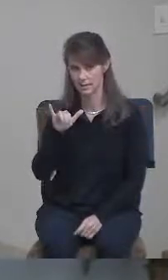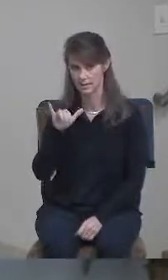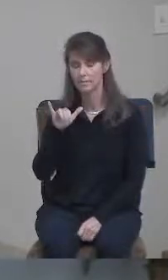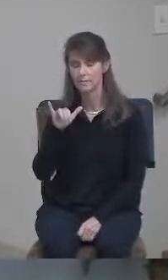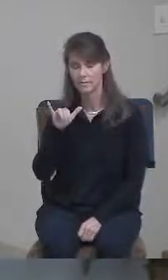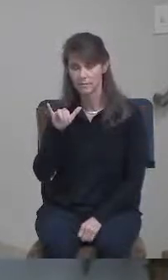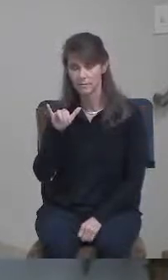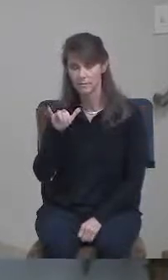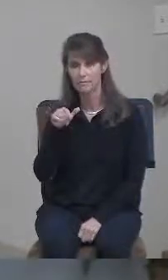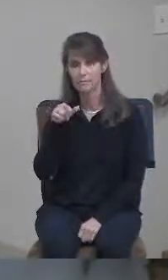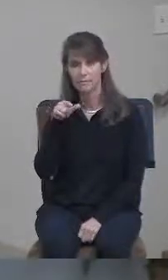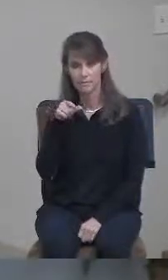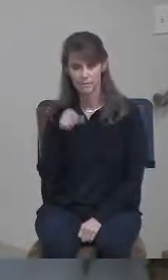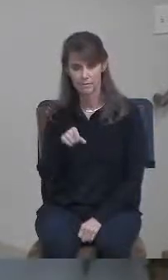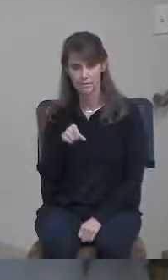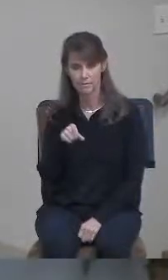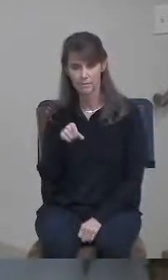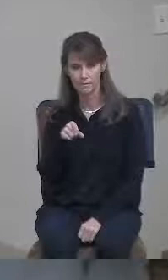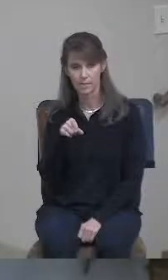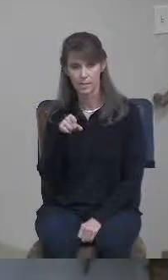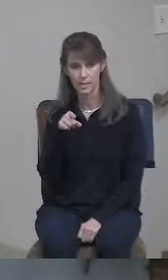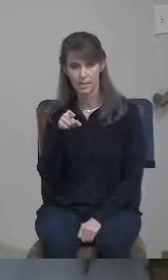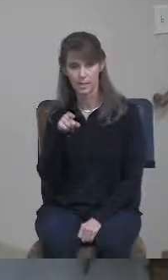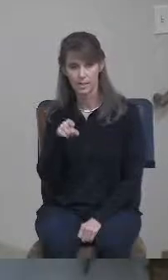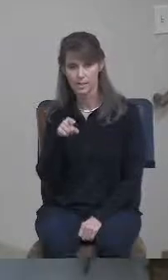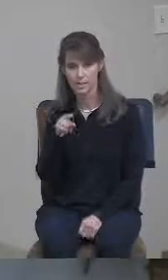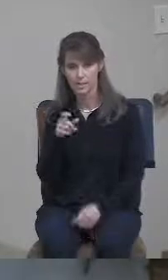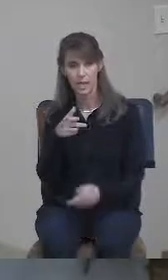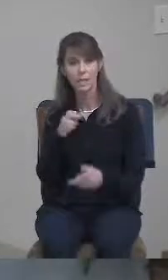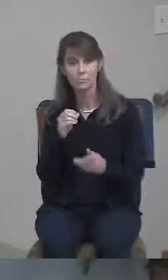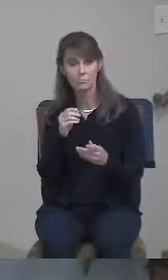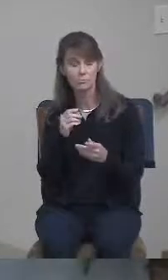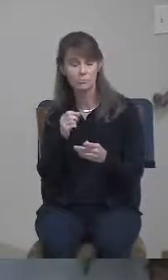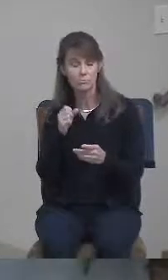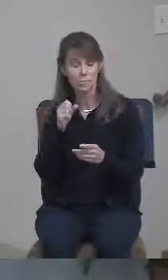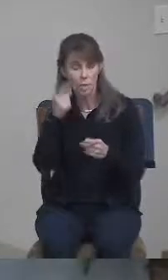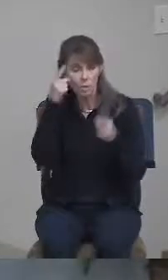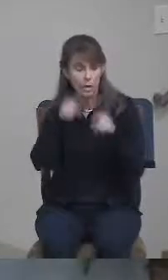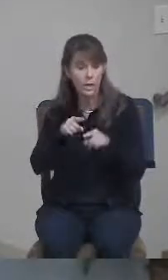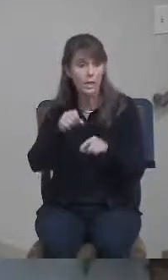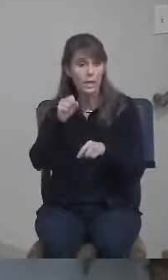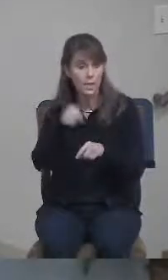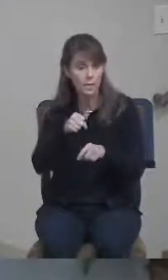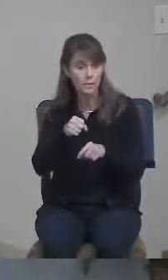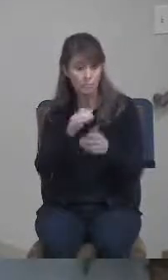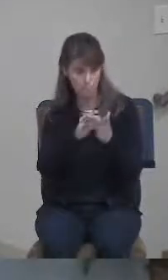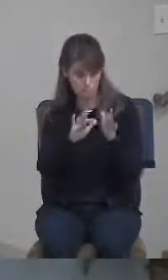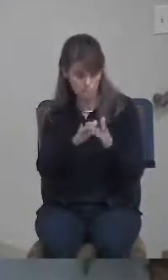those like him, gave all sufficiency to the Bible. Wesley said,